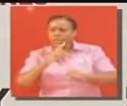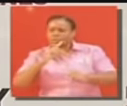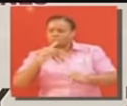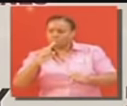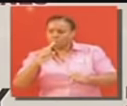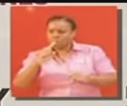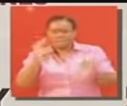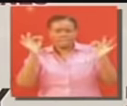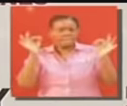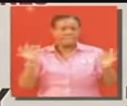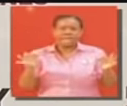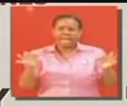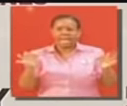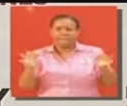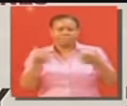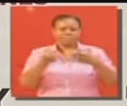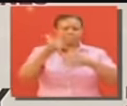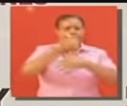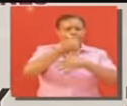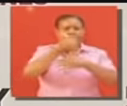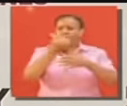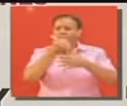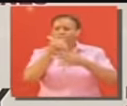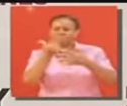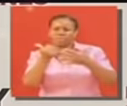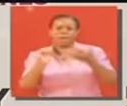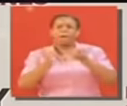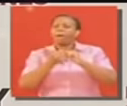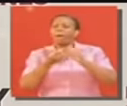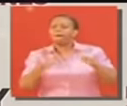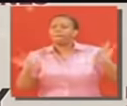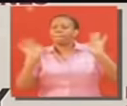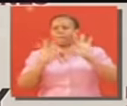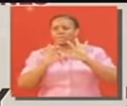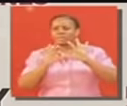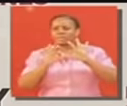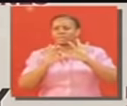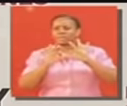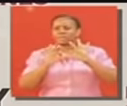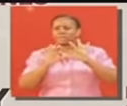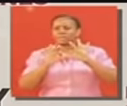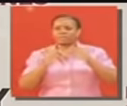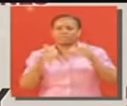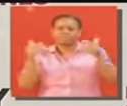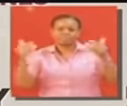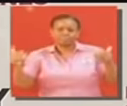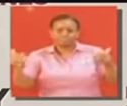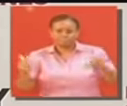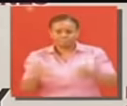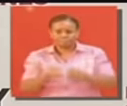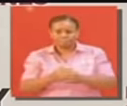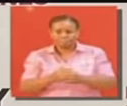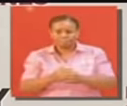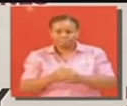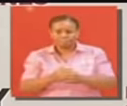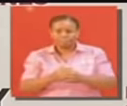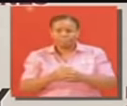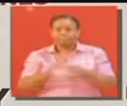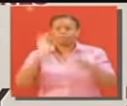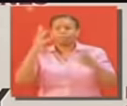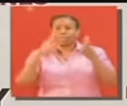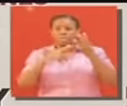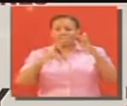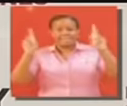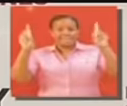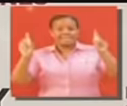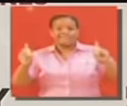the actual testing, validation, and reporting. Then you have to publish those